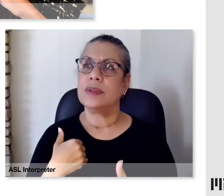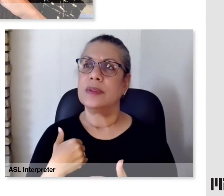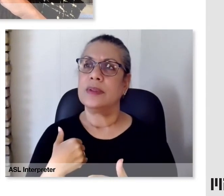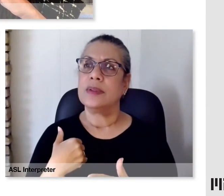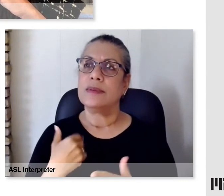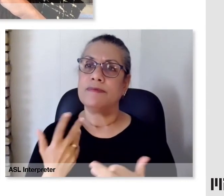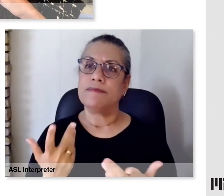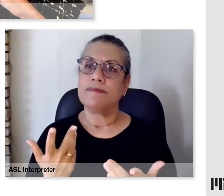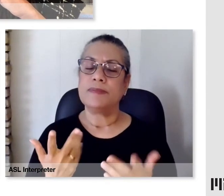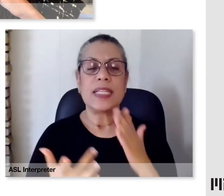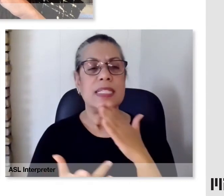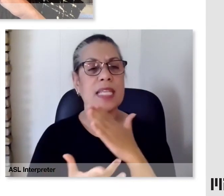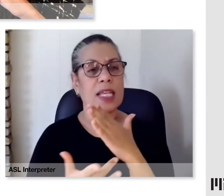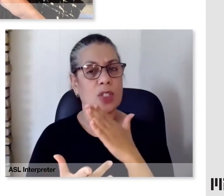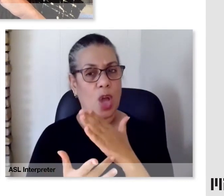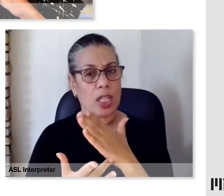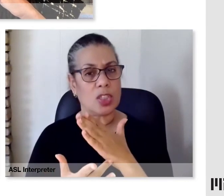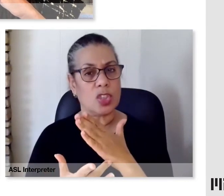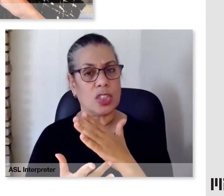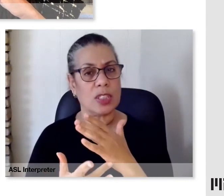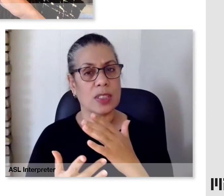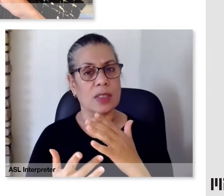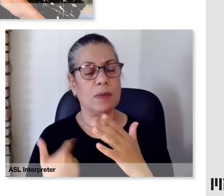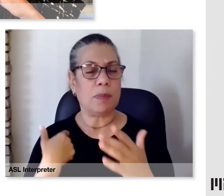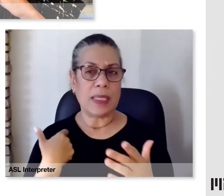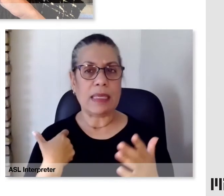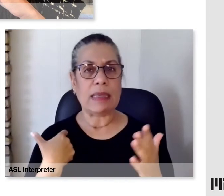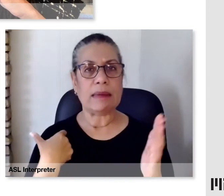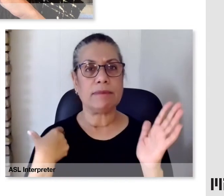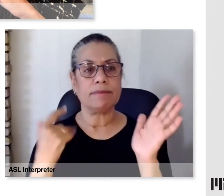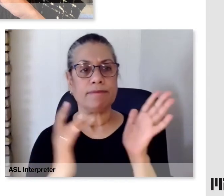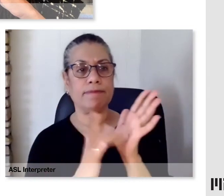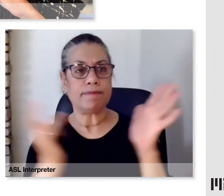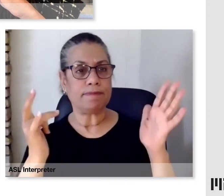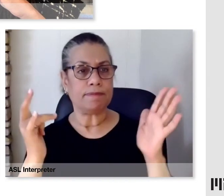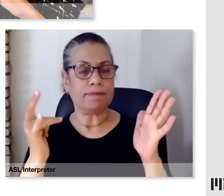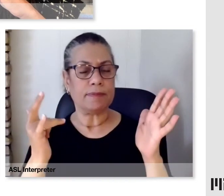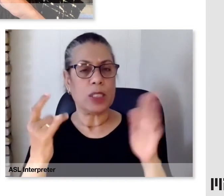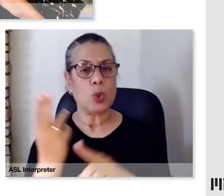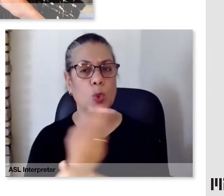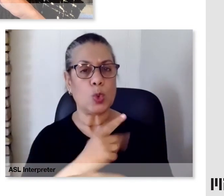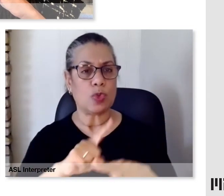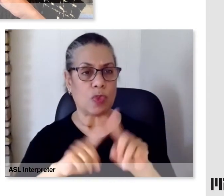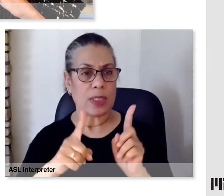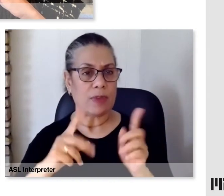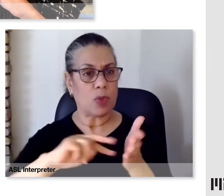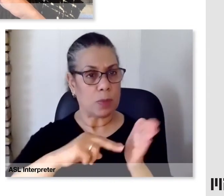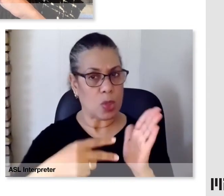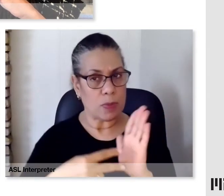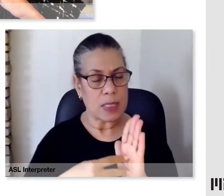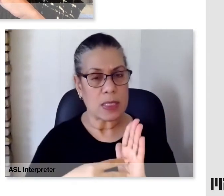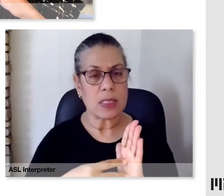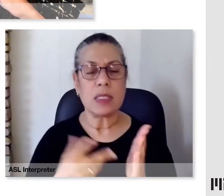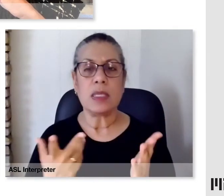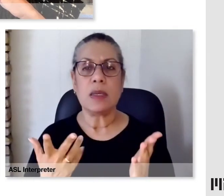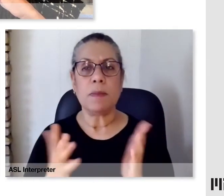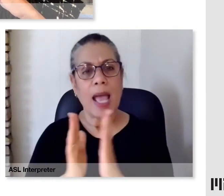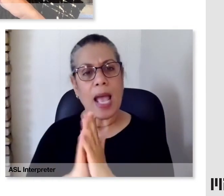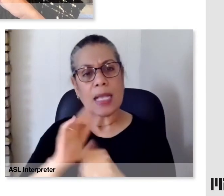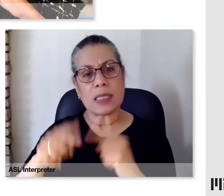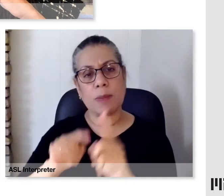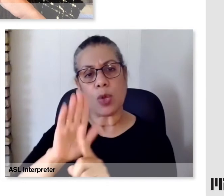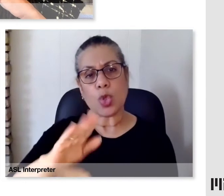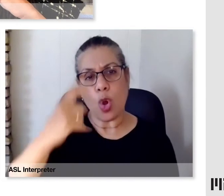of technologies being co-opted. And so, you know, the question is asking about your thoughts